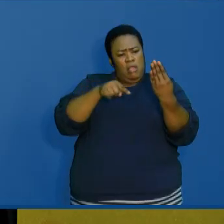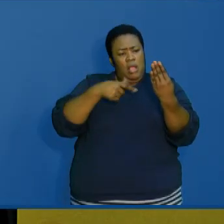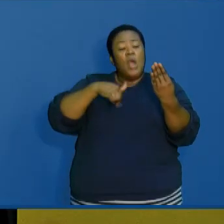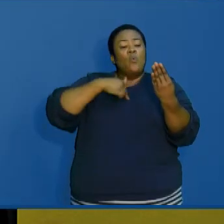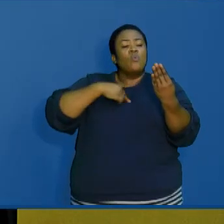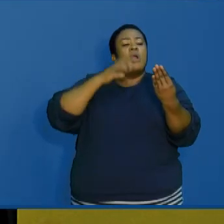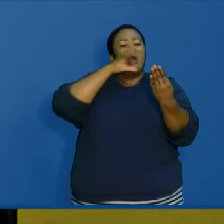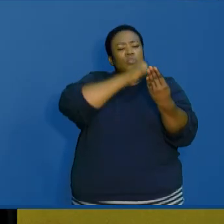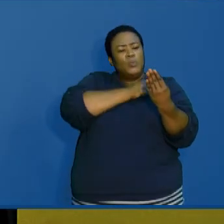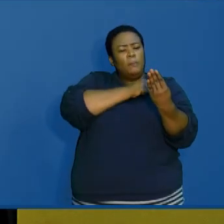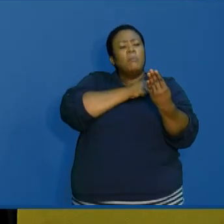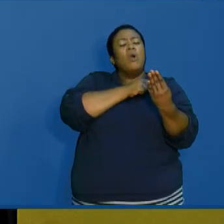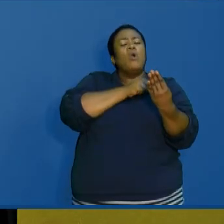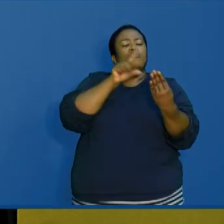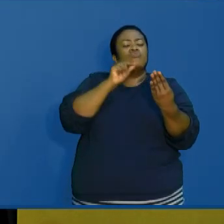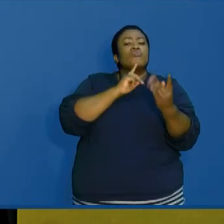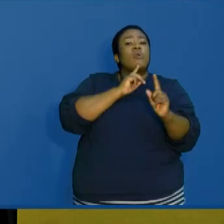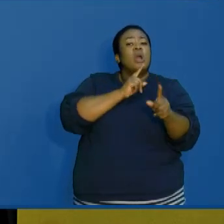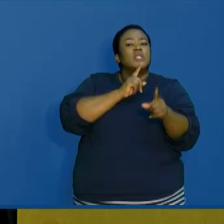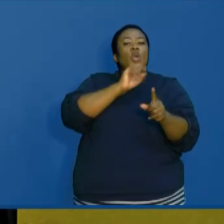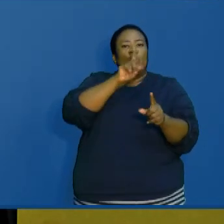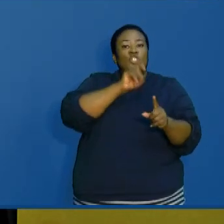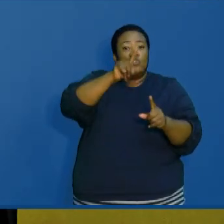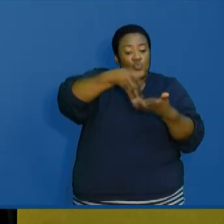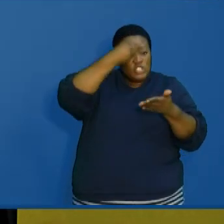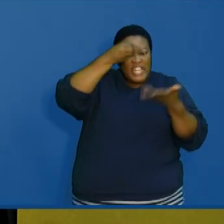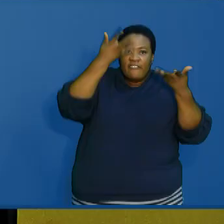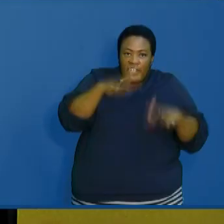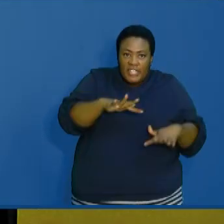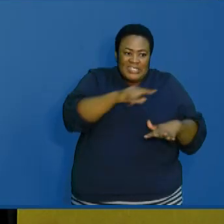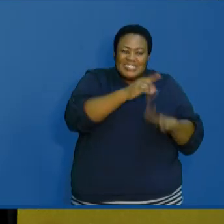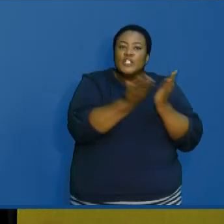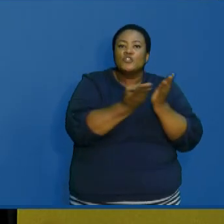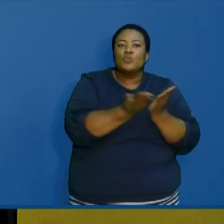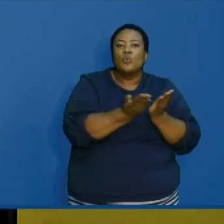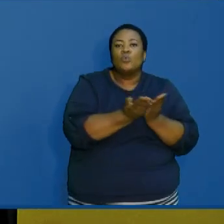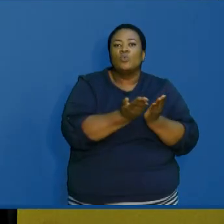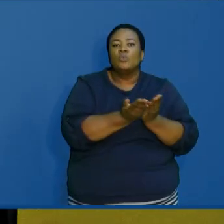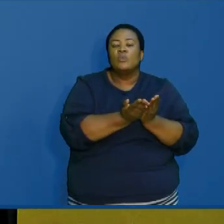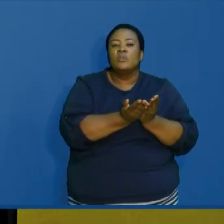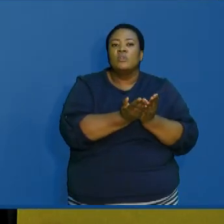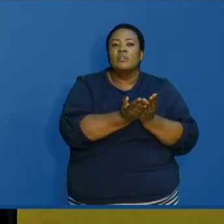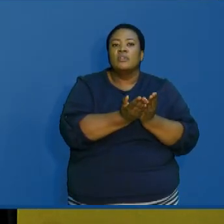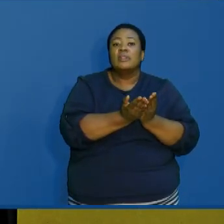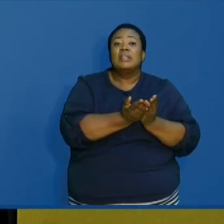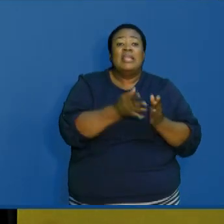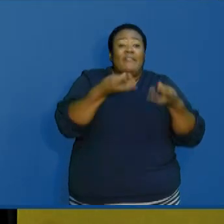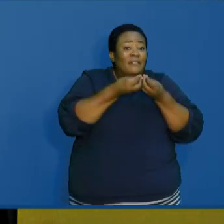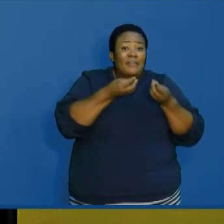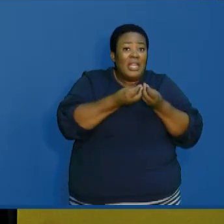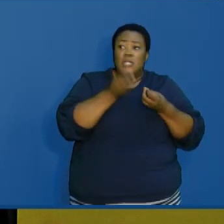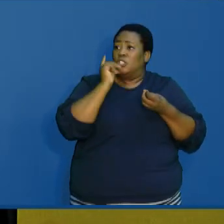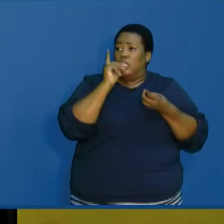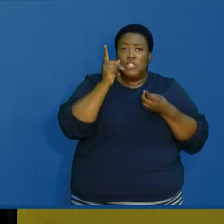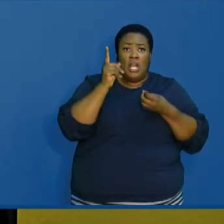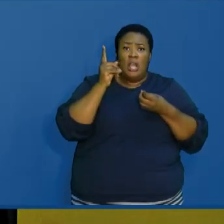to the question you have studied. So always remember, do not write a genre that your teacher has not